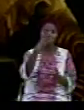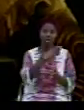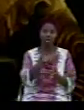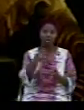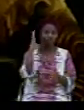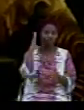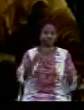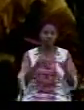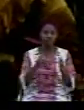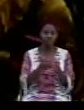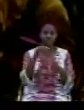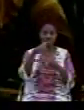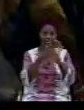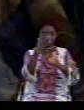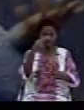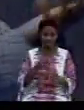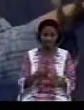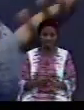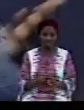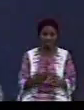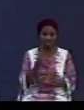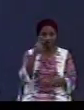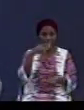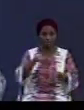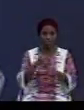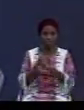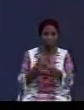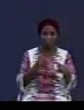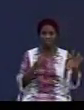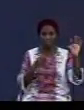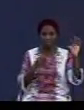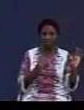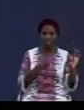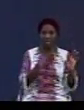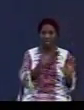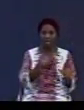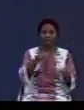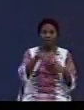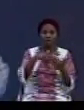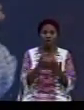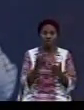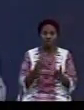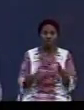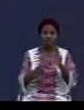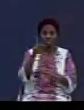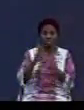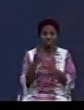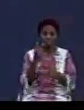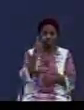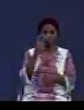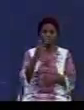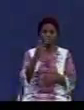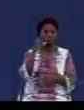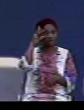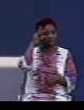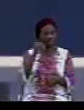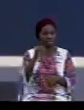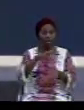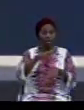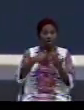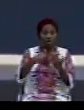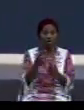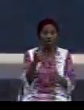Look at verse 9. And all the people saw him. All the people saw